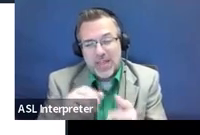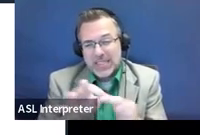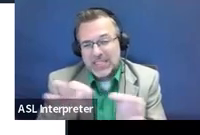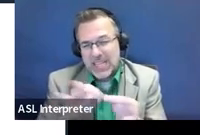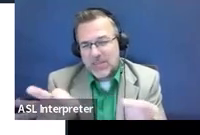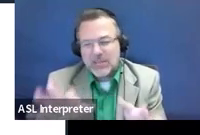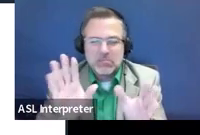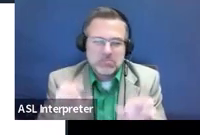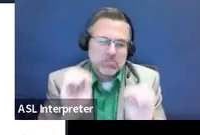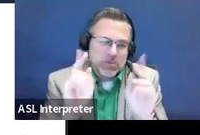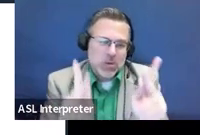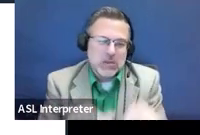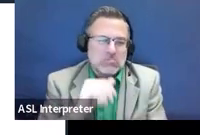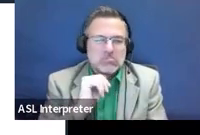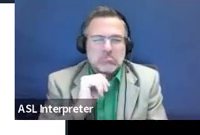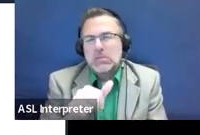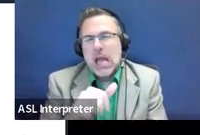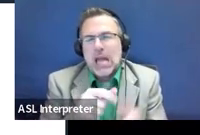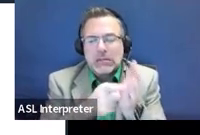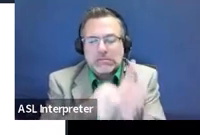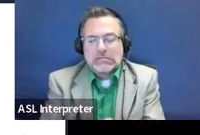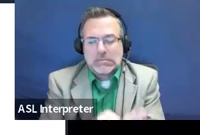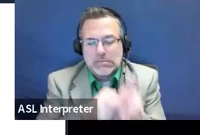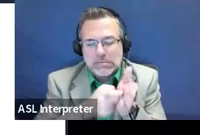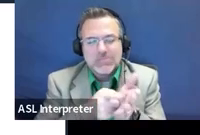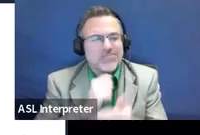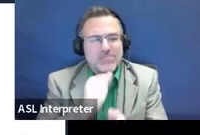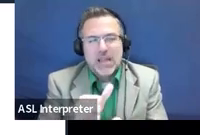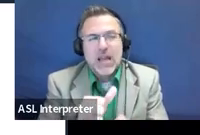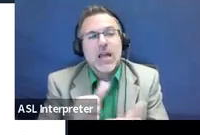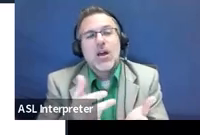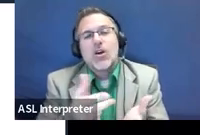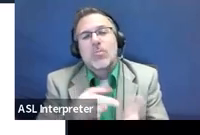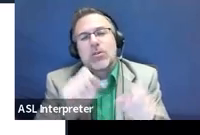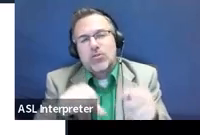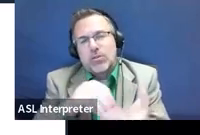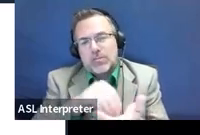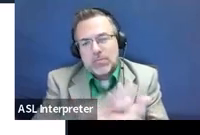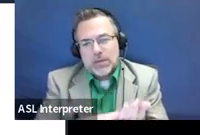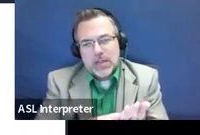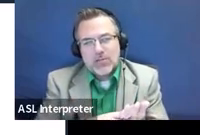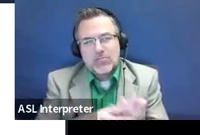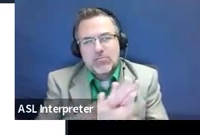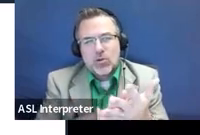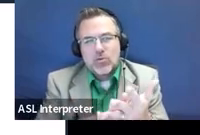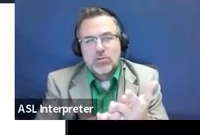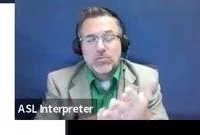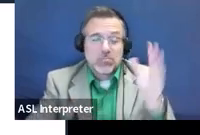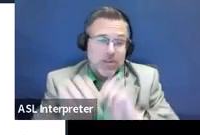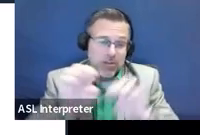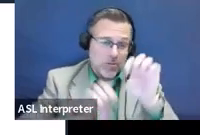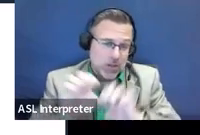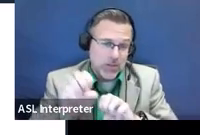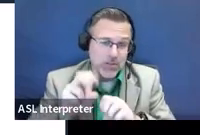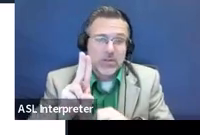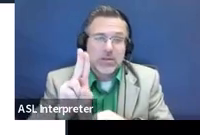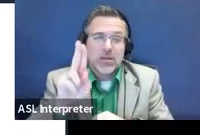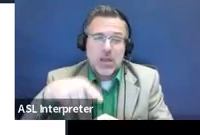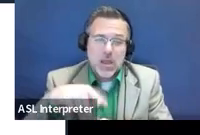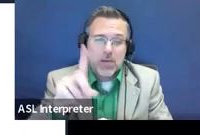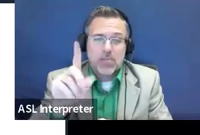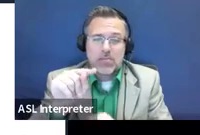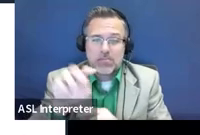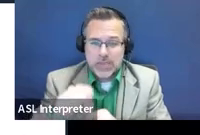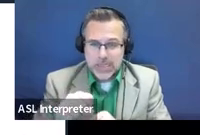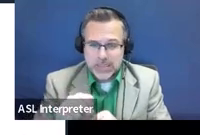also. It's not like a necessary thing. But yes, this is also where you would put those evaluations and any updates from